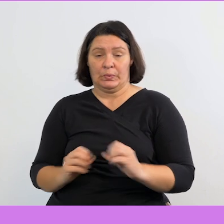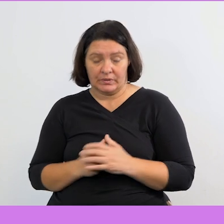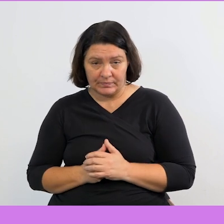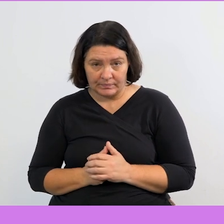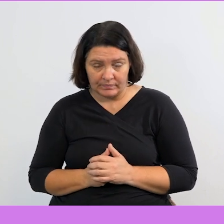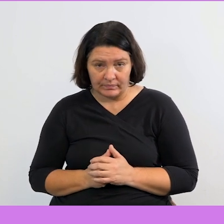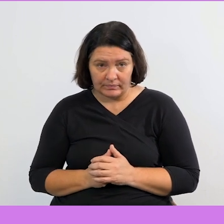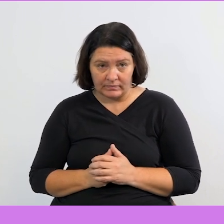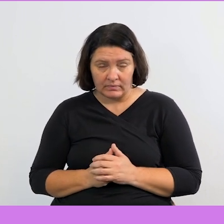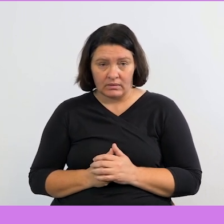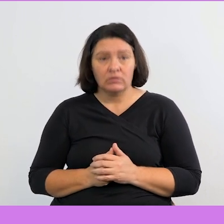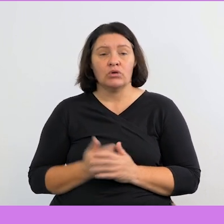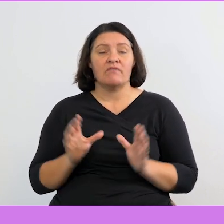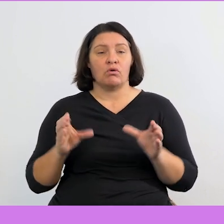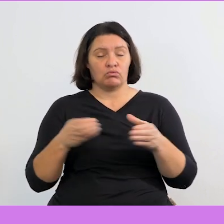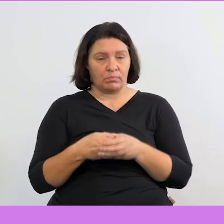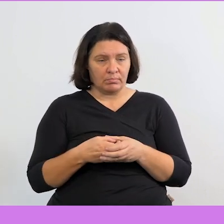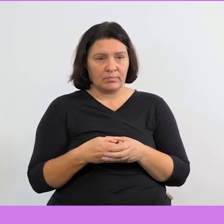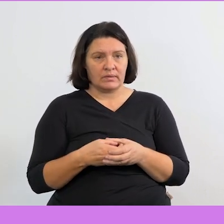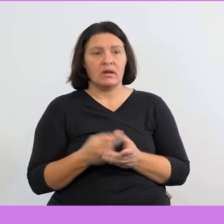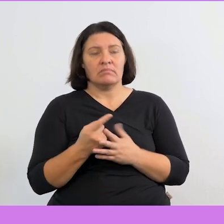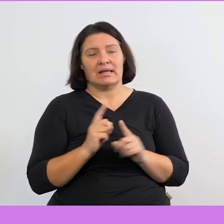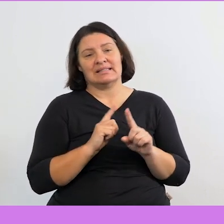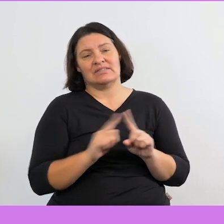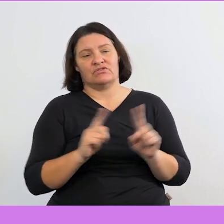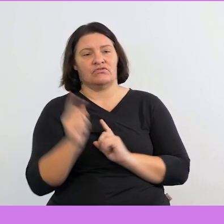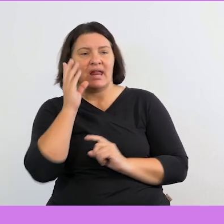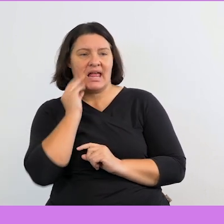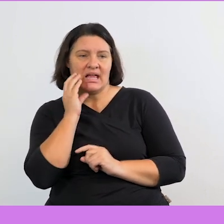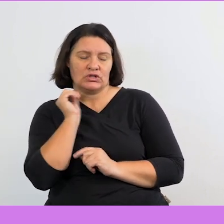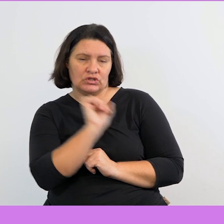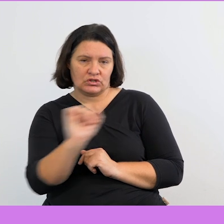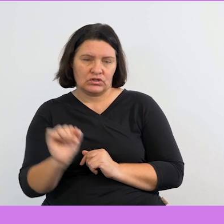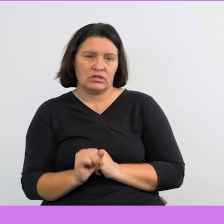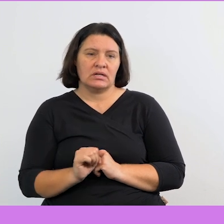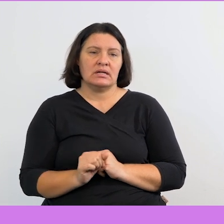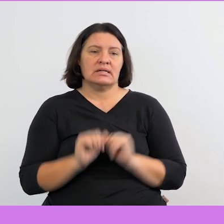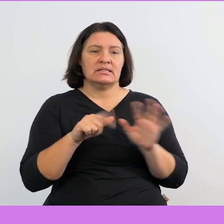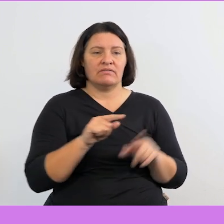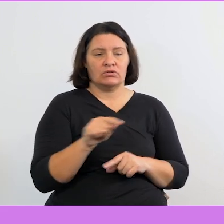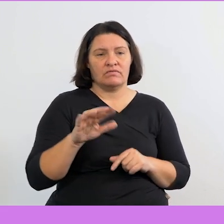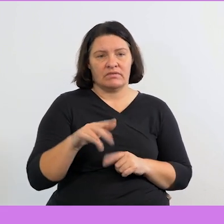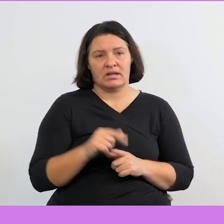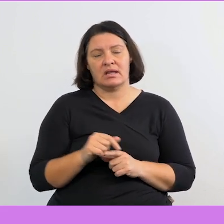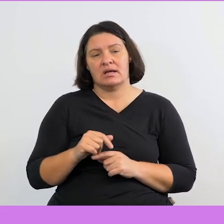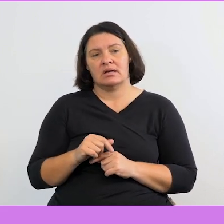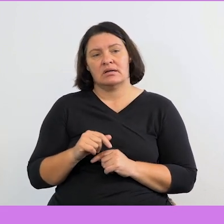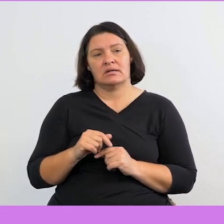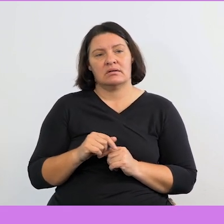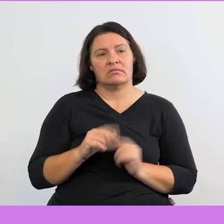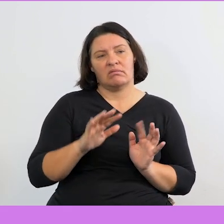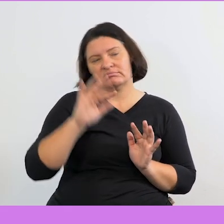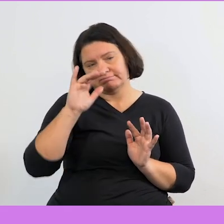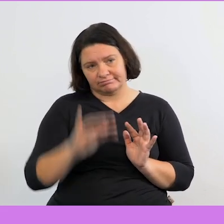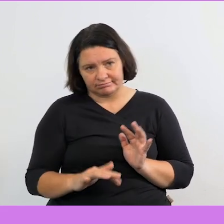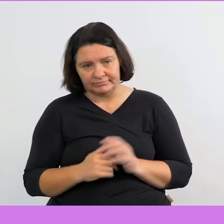table. Can you see it is grouped according to the different age groups, 7 to 15, 16 to 18, okay,